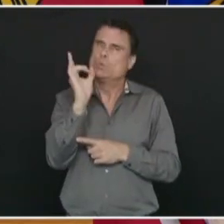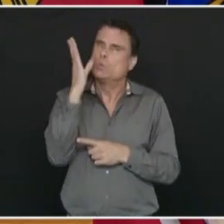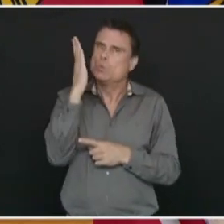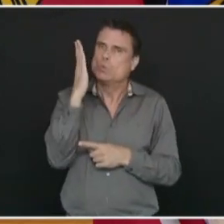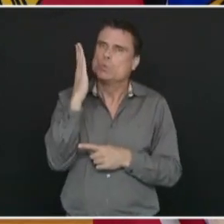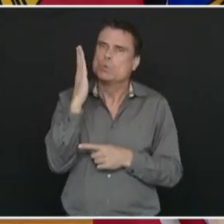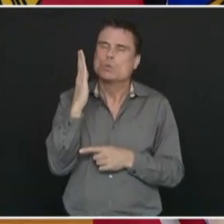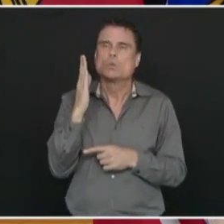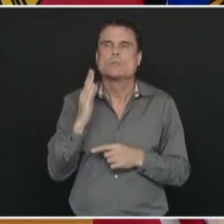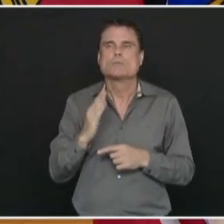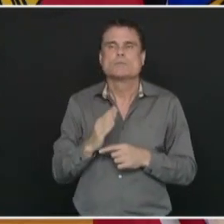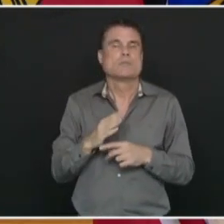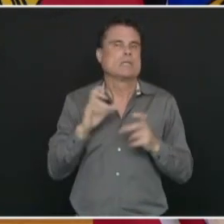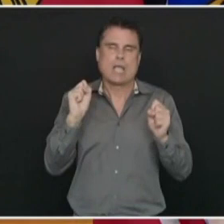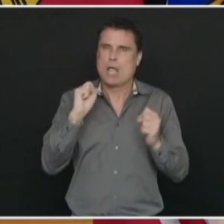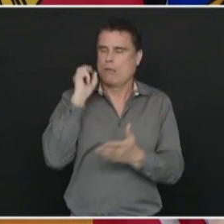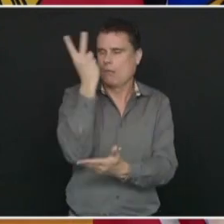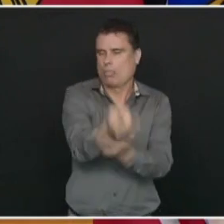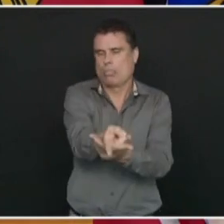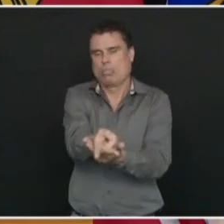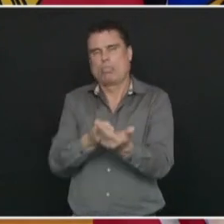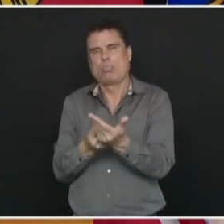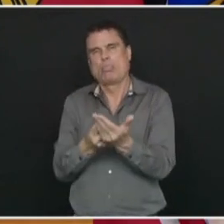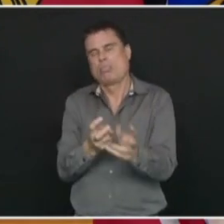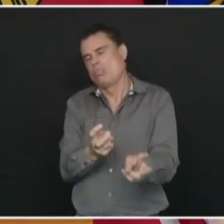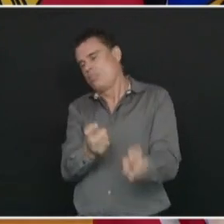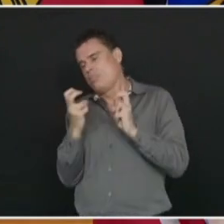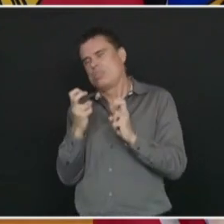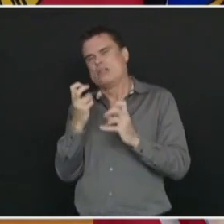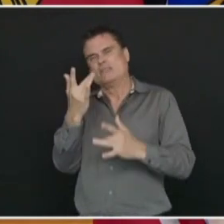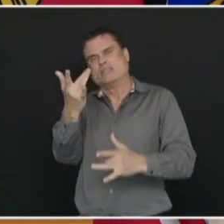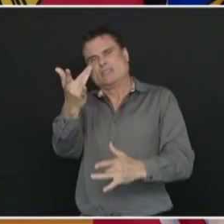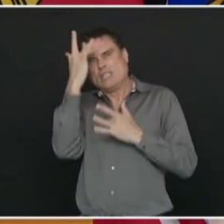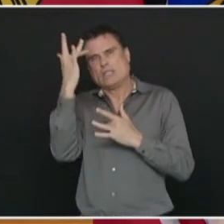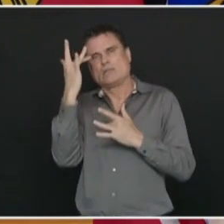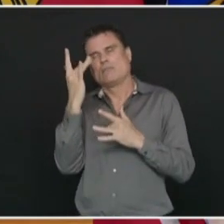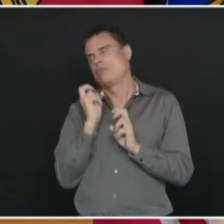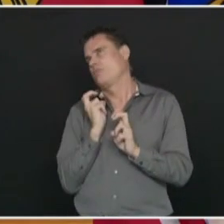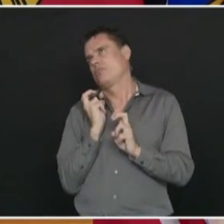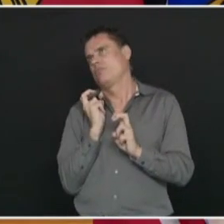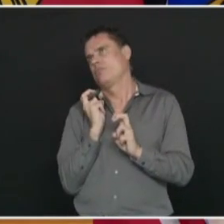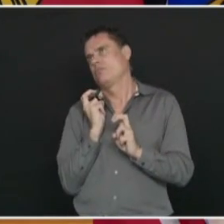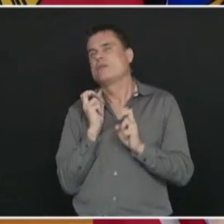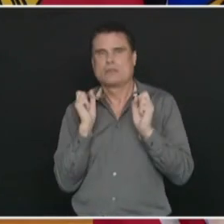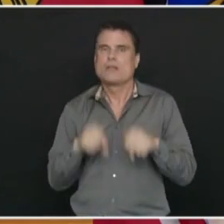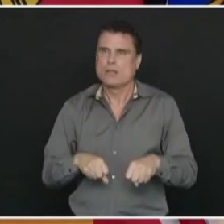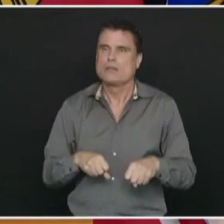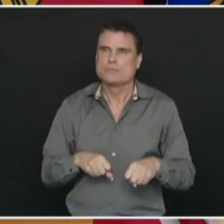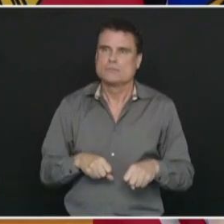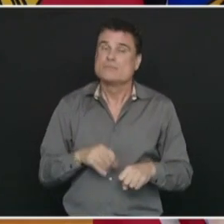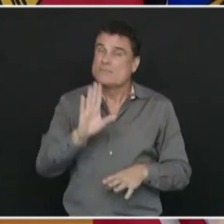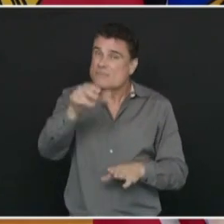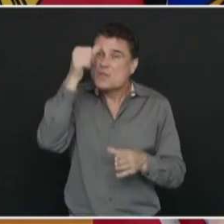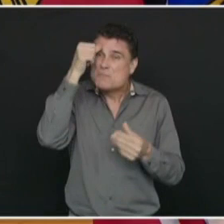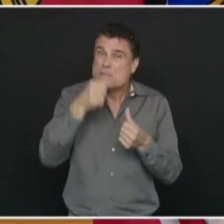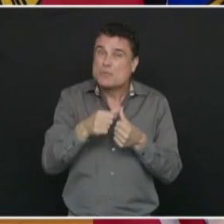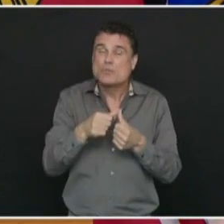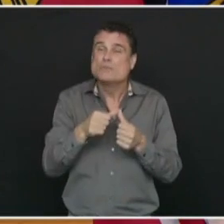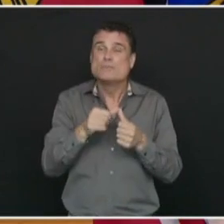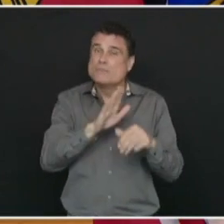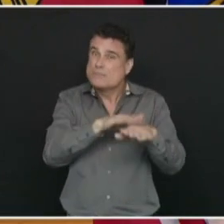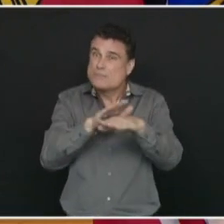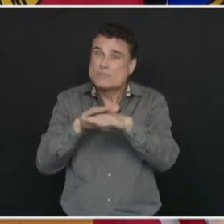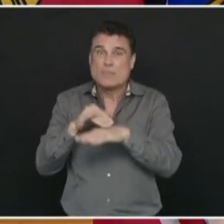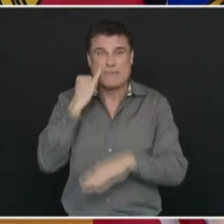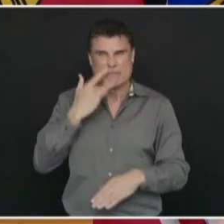of culture and language in many communities, in First Nations communities around the province, and how important that is. So the work